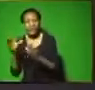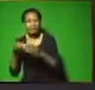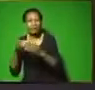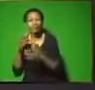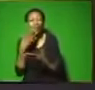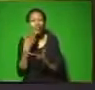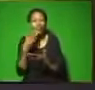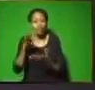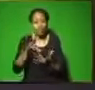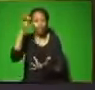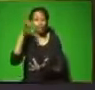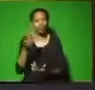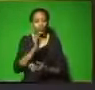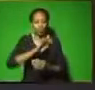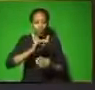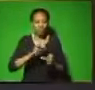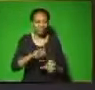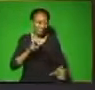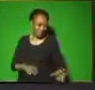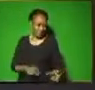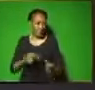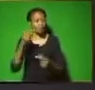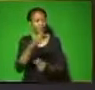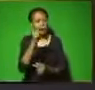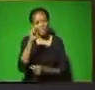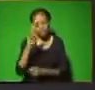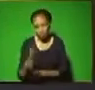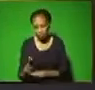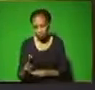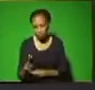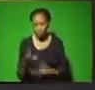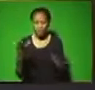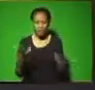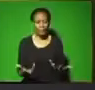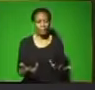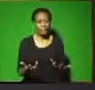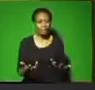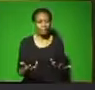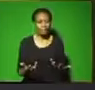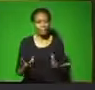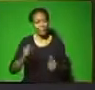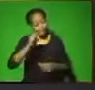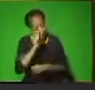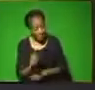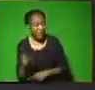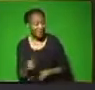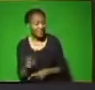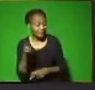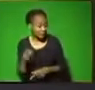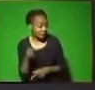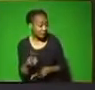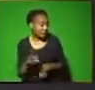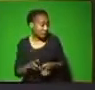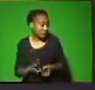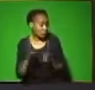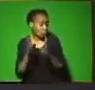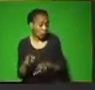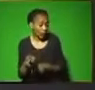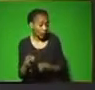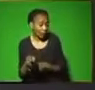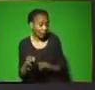Dinonyane, seeking to paint them as divisive and unconstitutional. But this band of